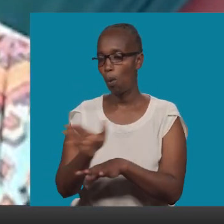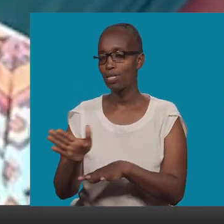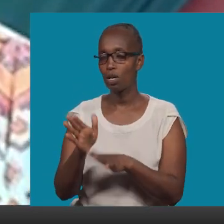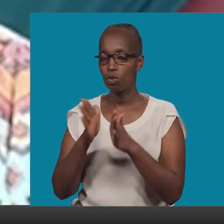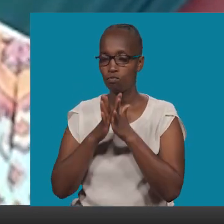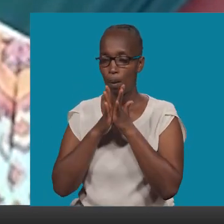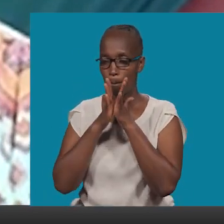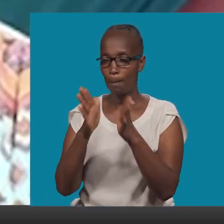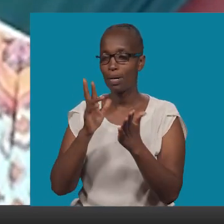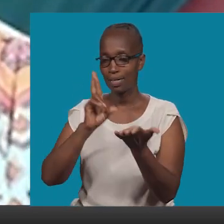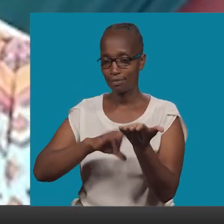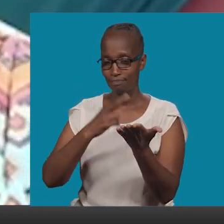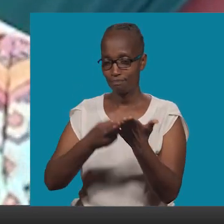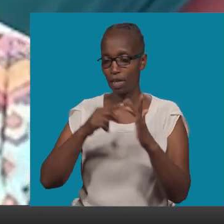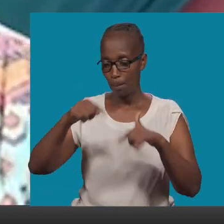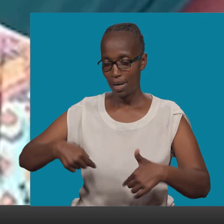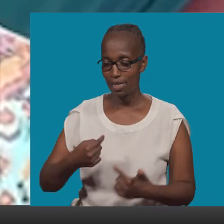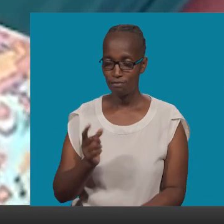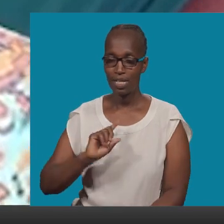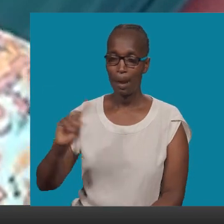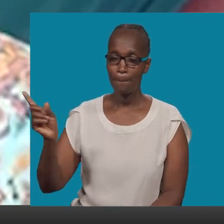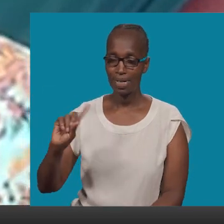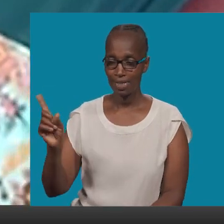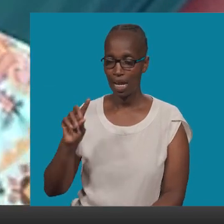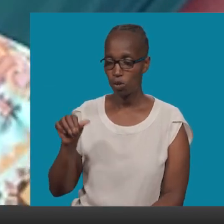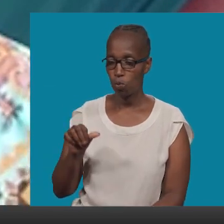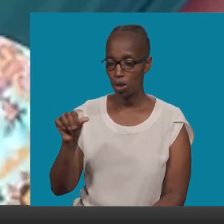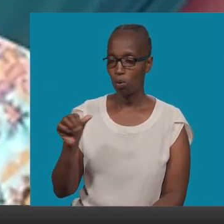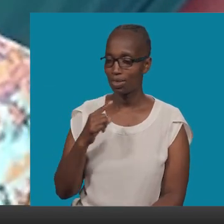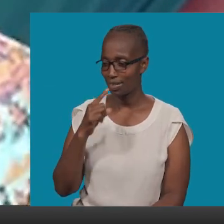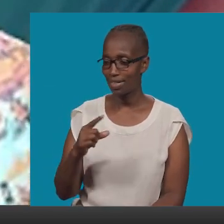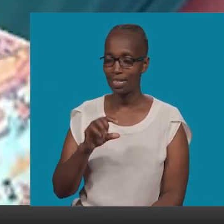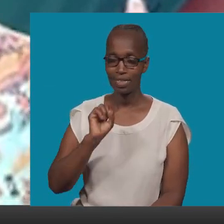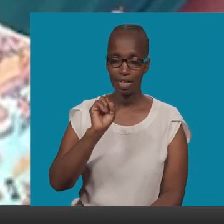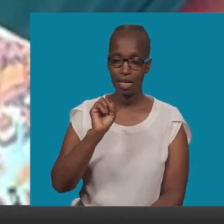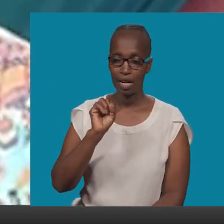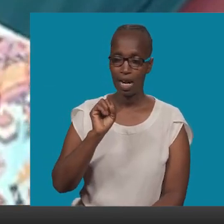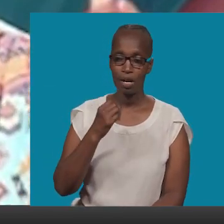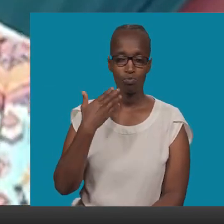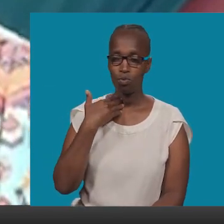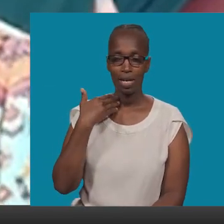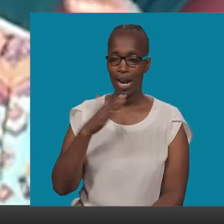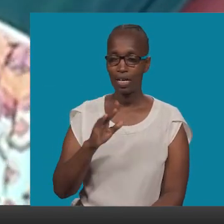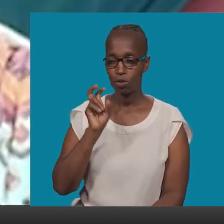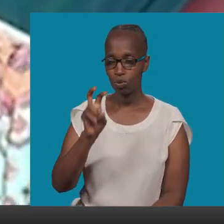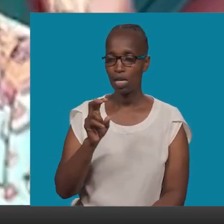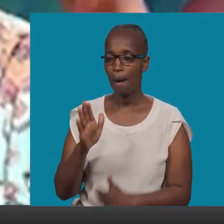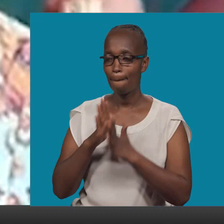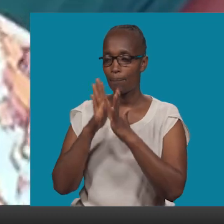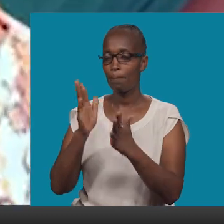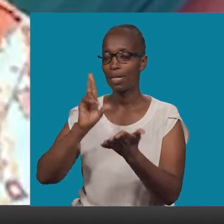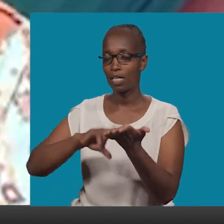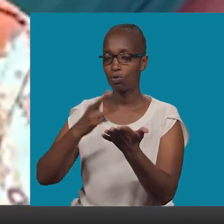public resources. As a minister, I have said I shall not oversee public